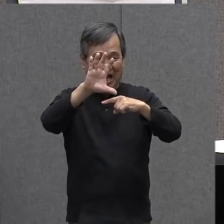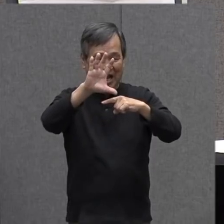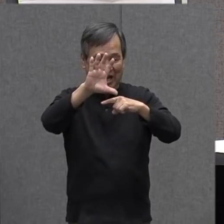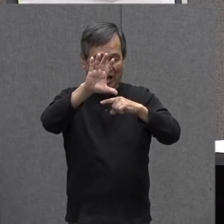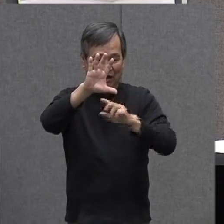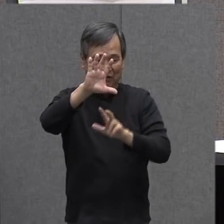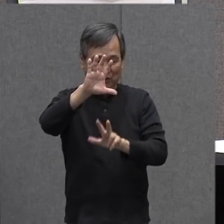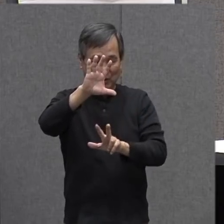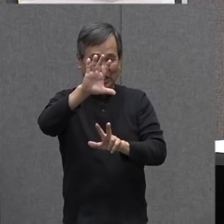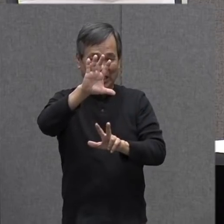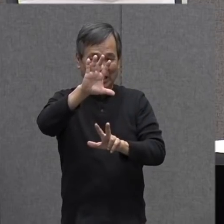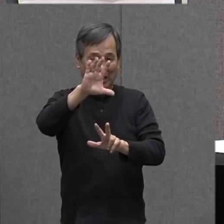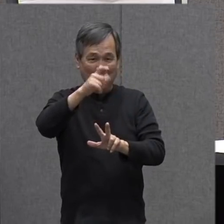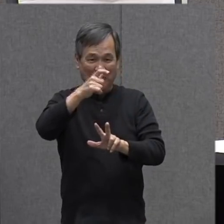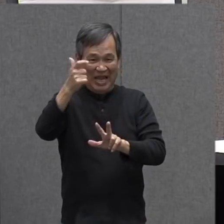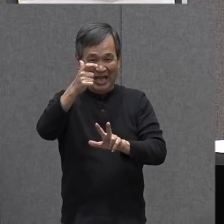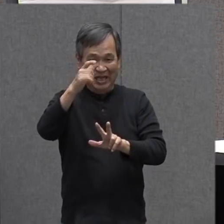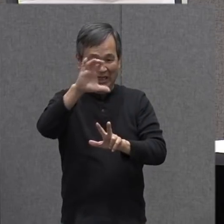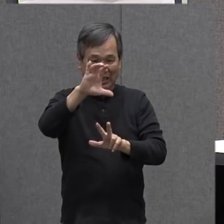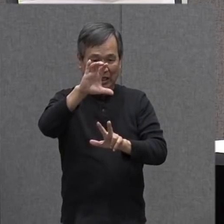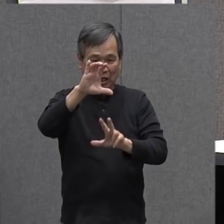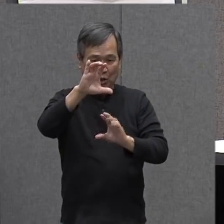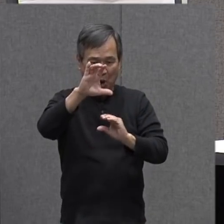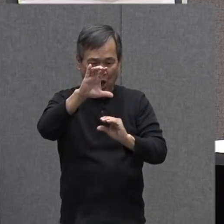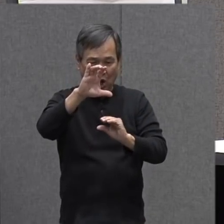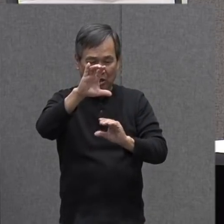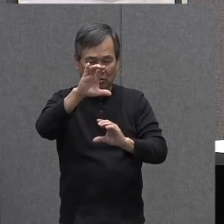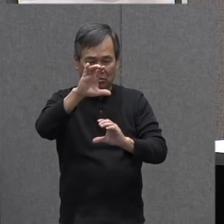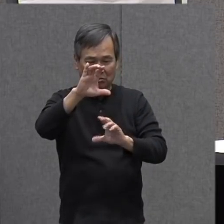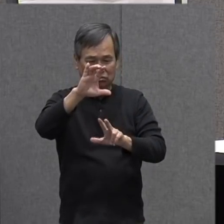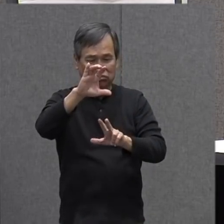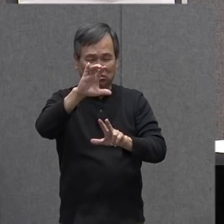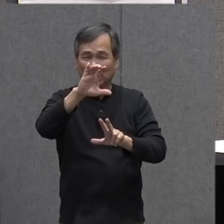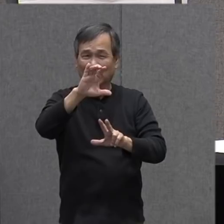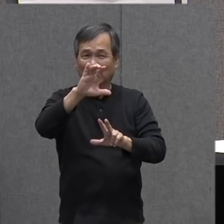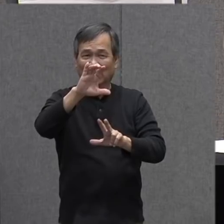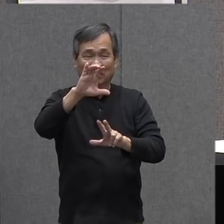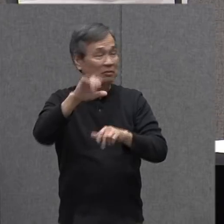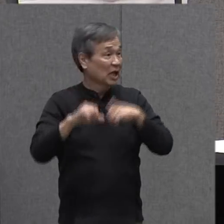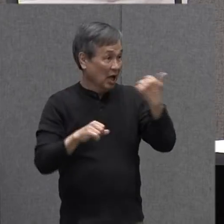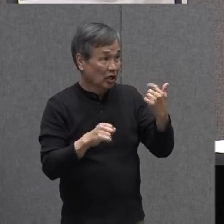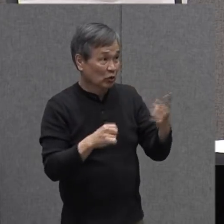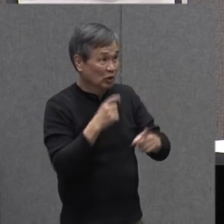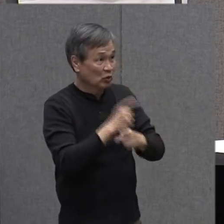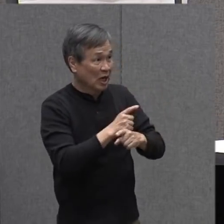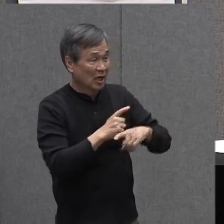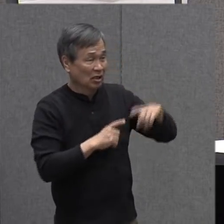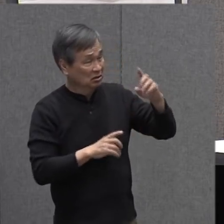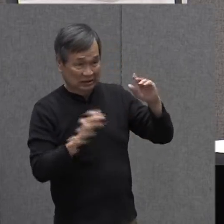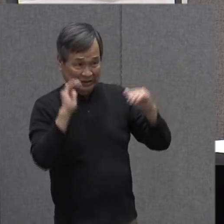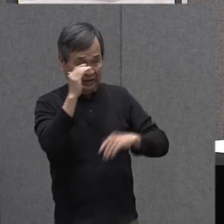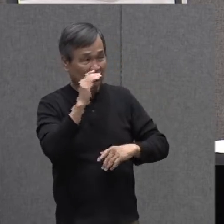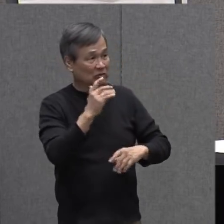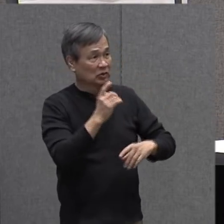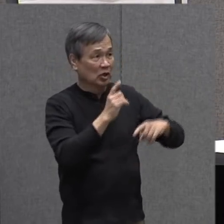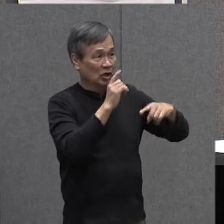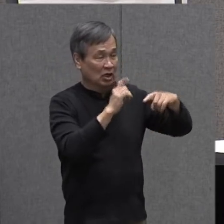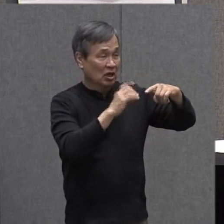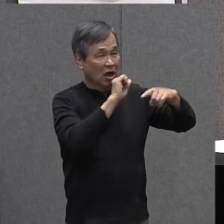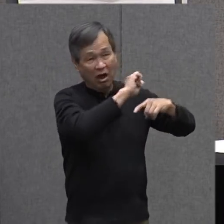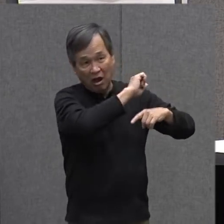the astronauts as they go higher and higher away from the Earth. What's happening to them? What do you see? Do you see